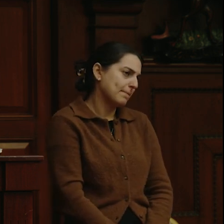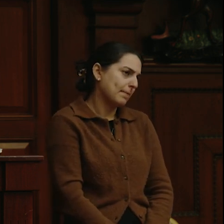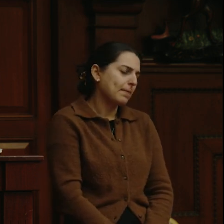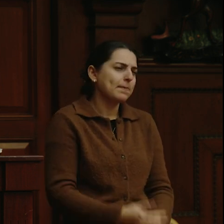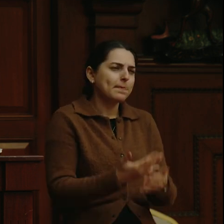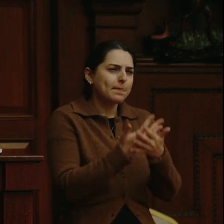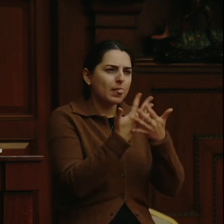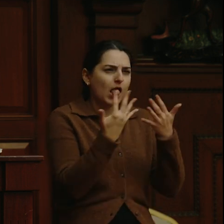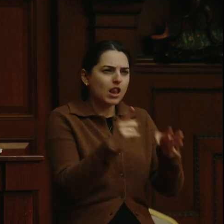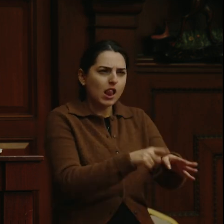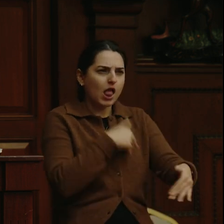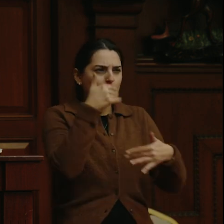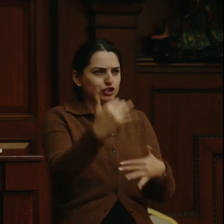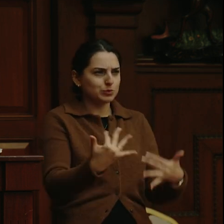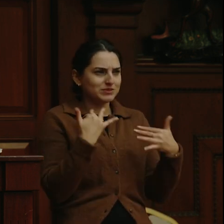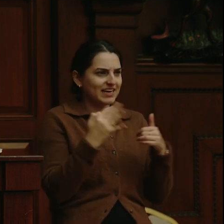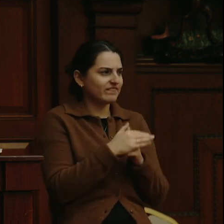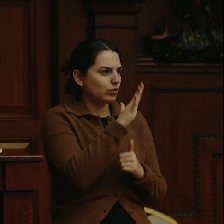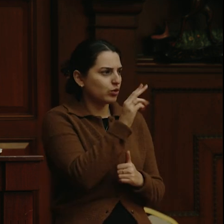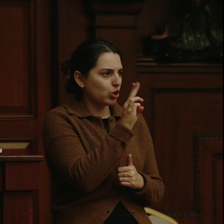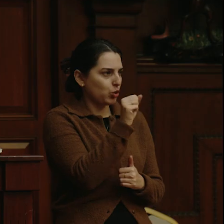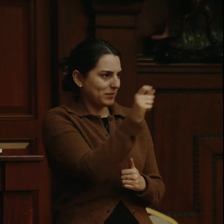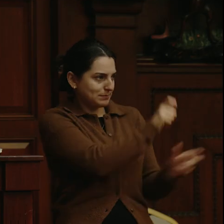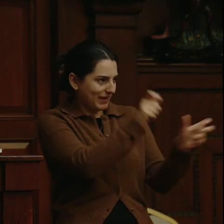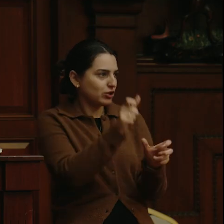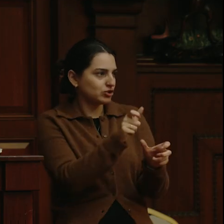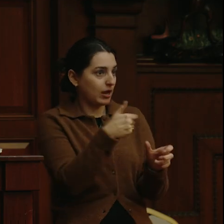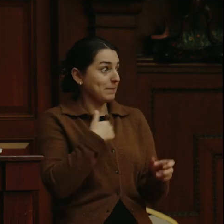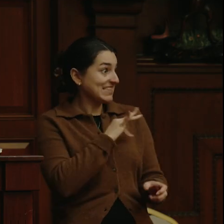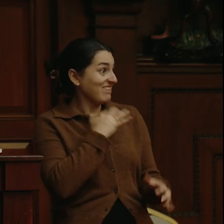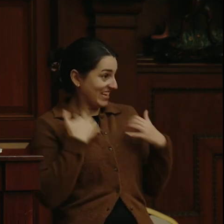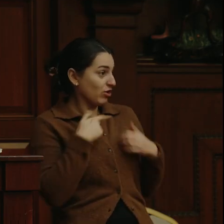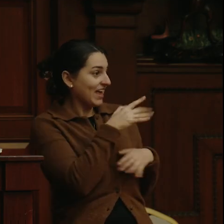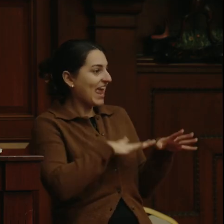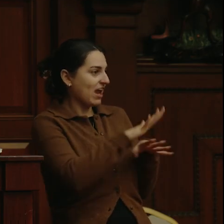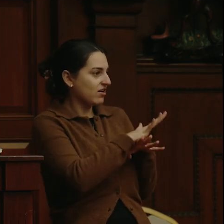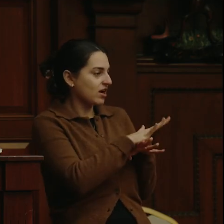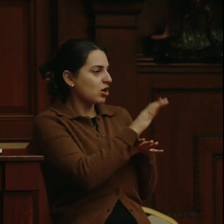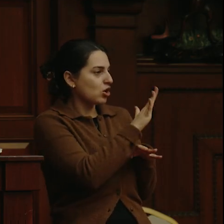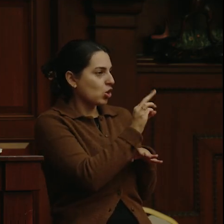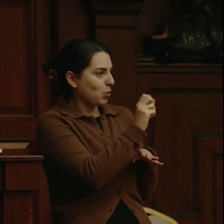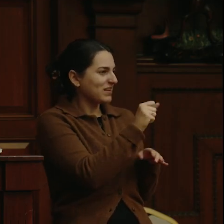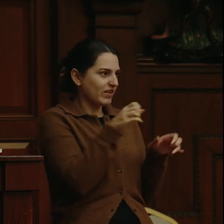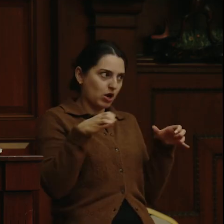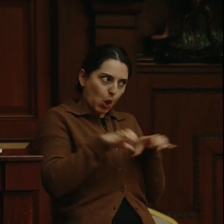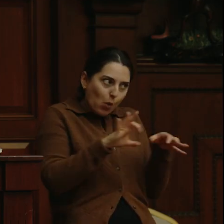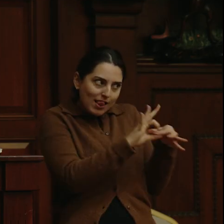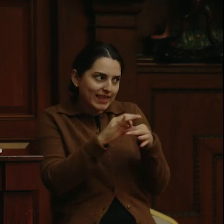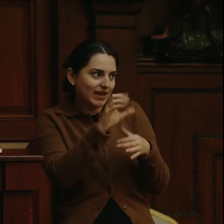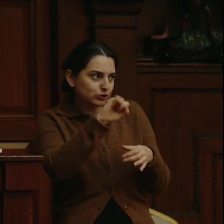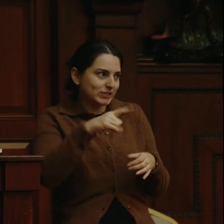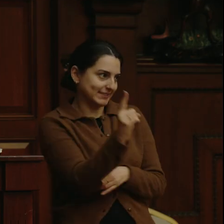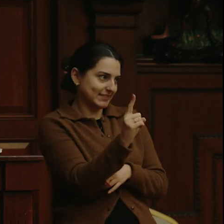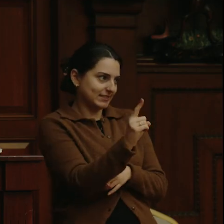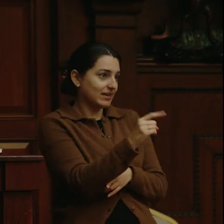Now, there's a lot more long-term data from lupus patients, which is an area that I'm very interested in, and lupus is very closely linked to Sjögren's, so